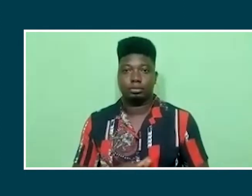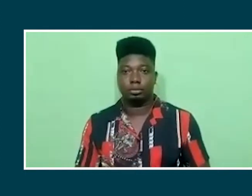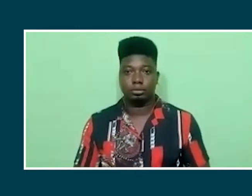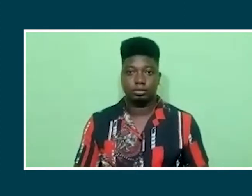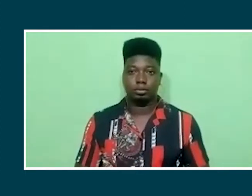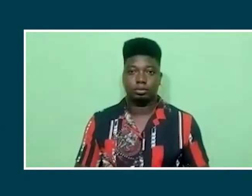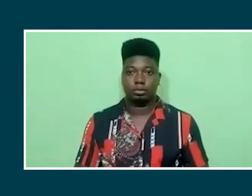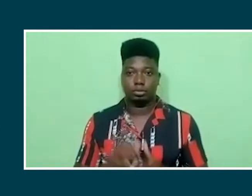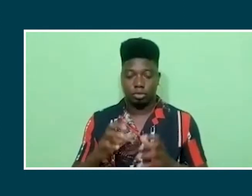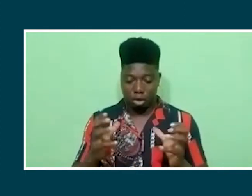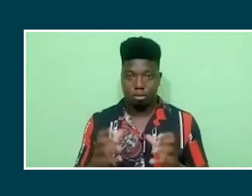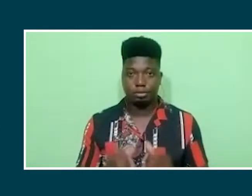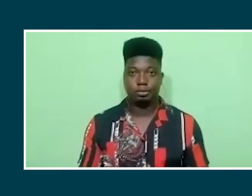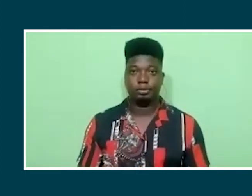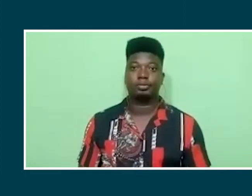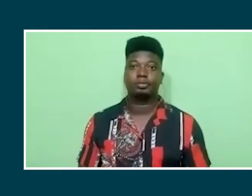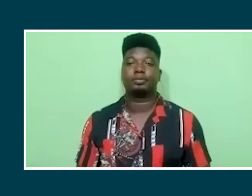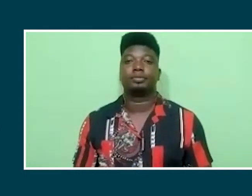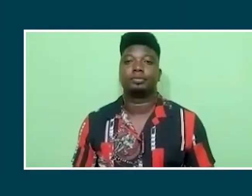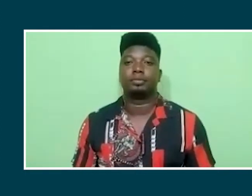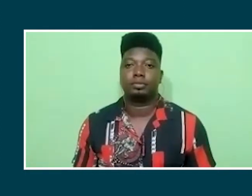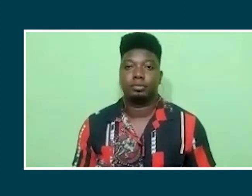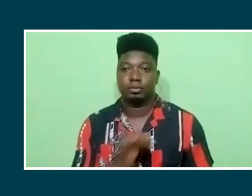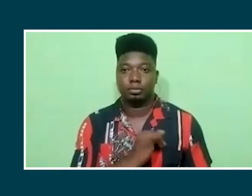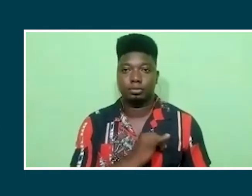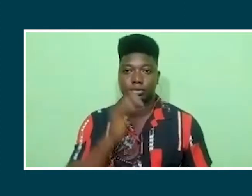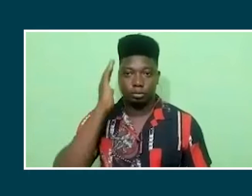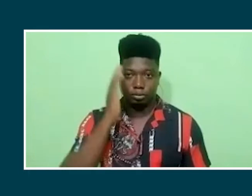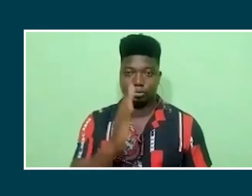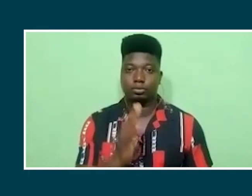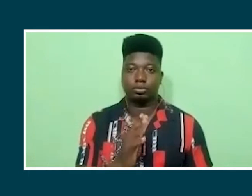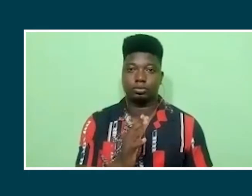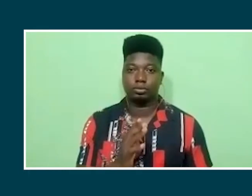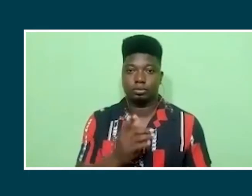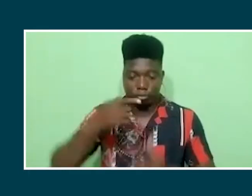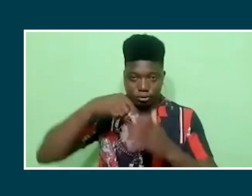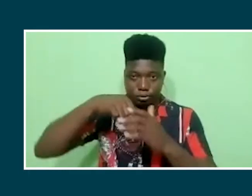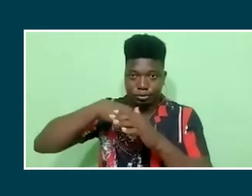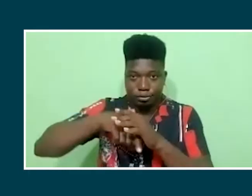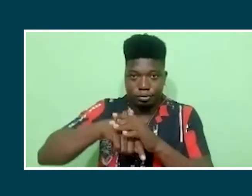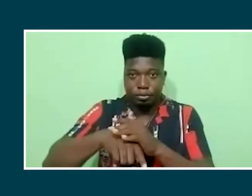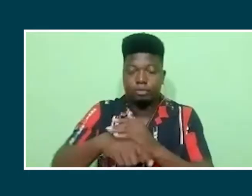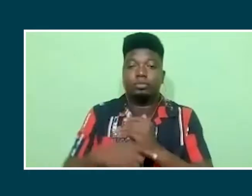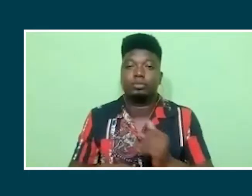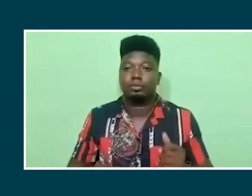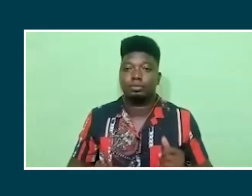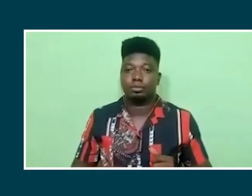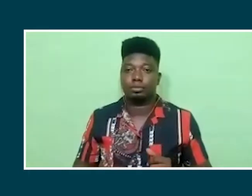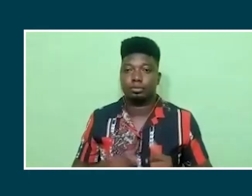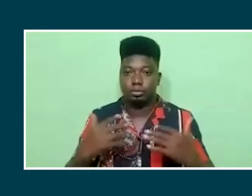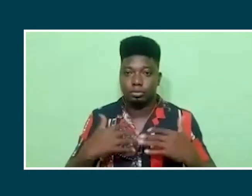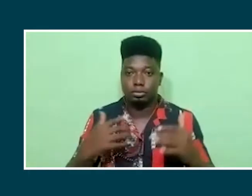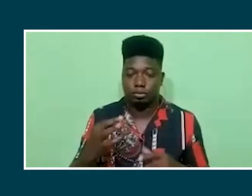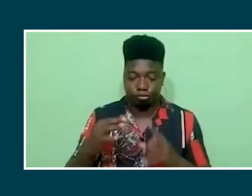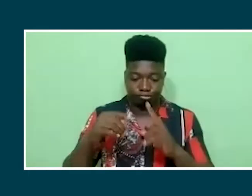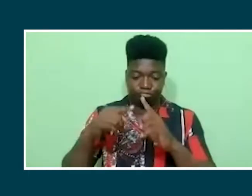se, I was deeply, deeply rooted in a fear of conflict and a right to comfort. And you can